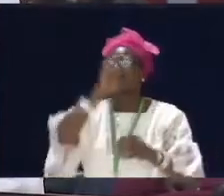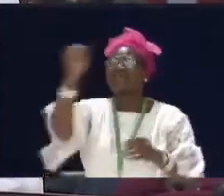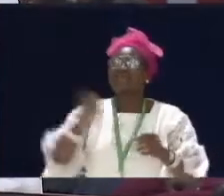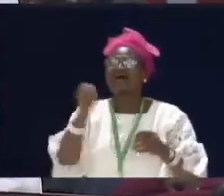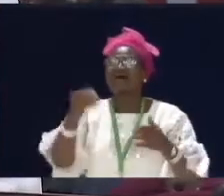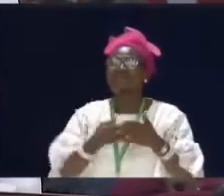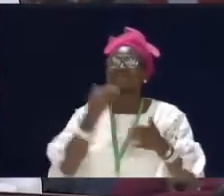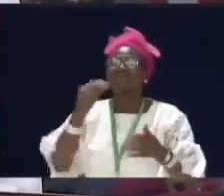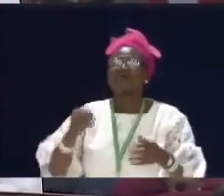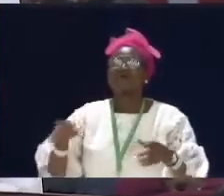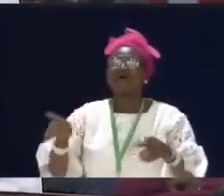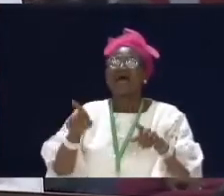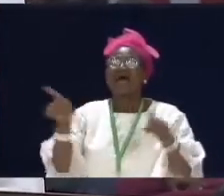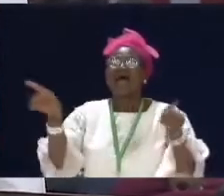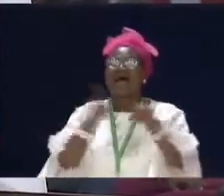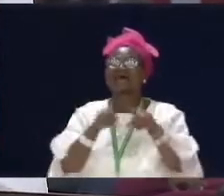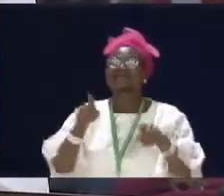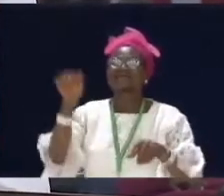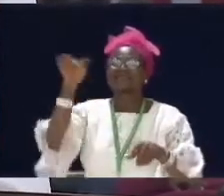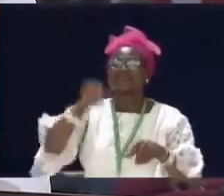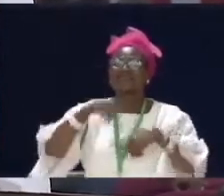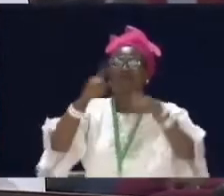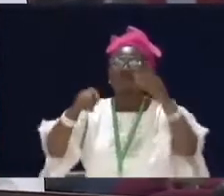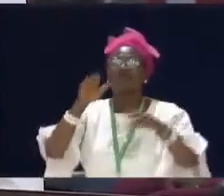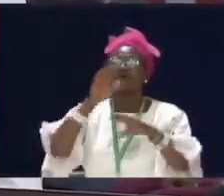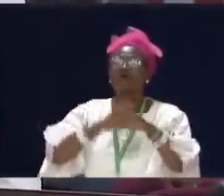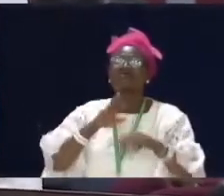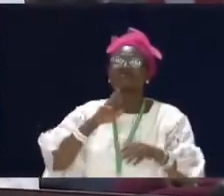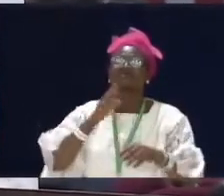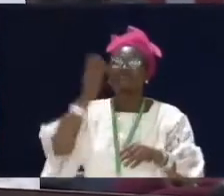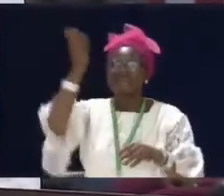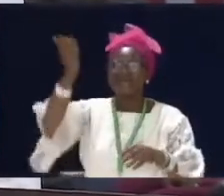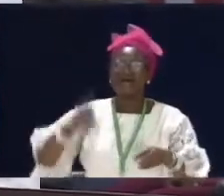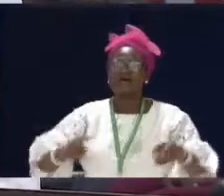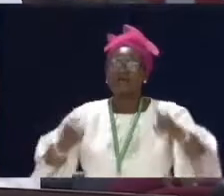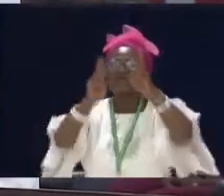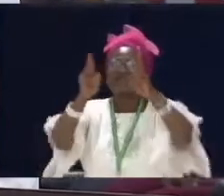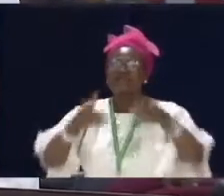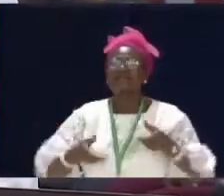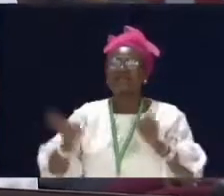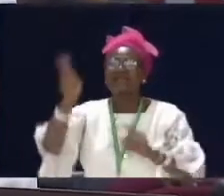As they go on their way, let there be miracles.